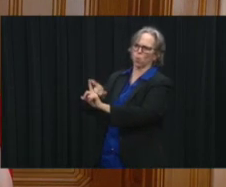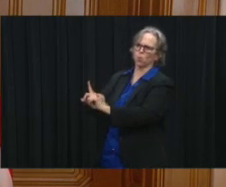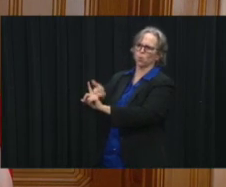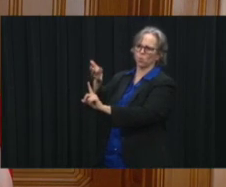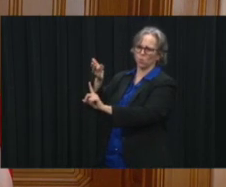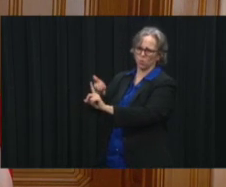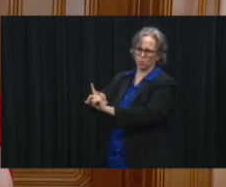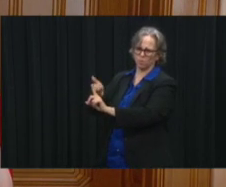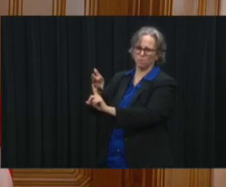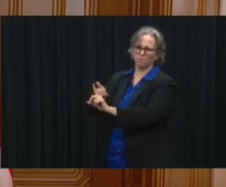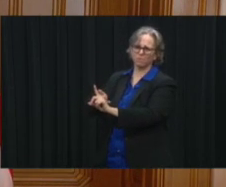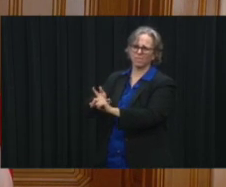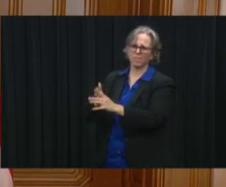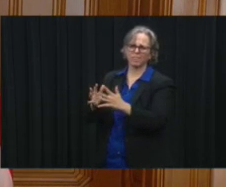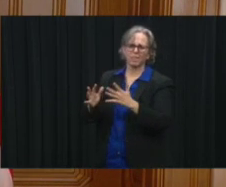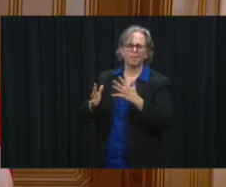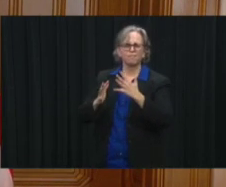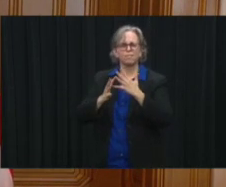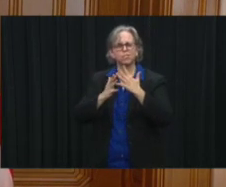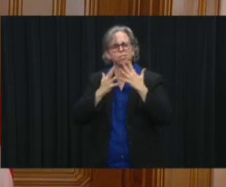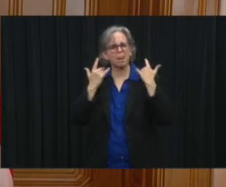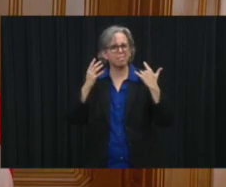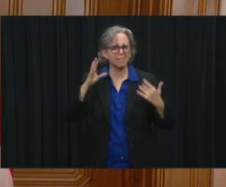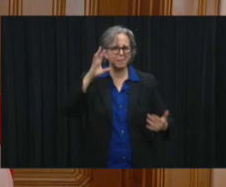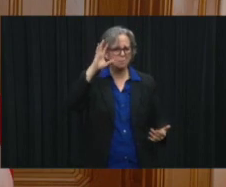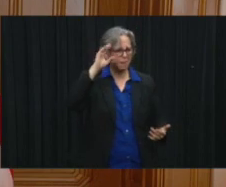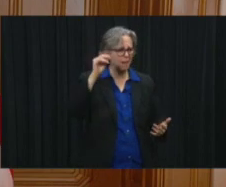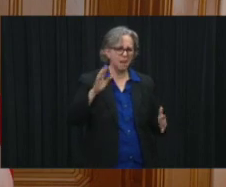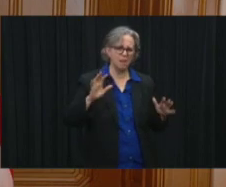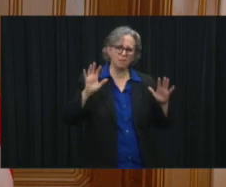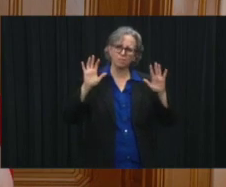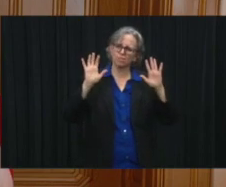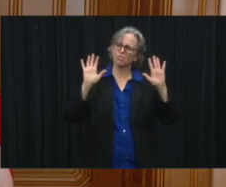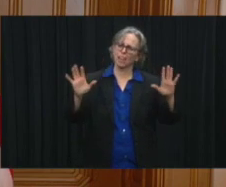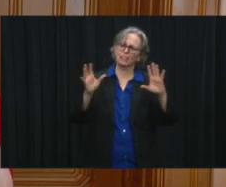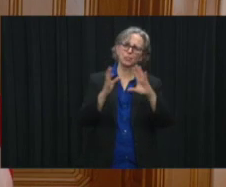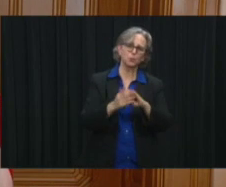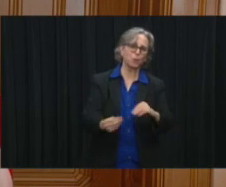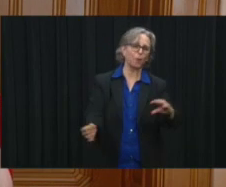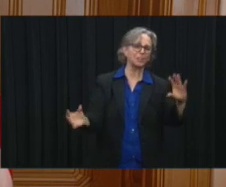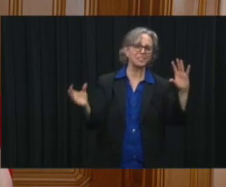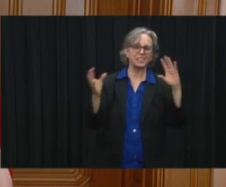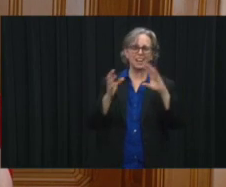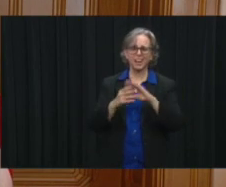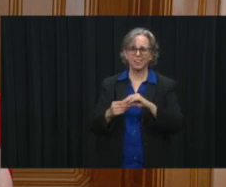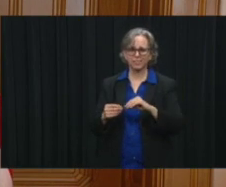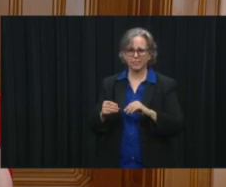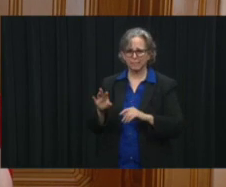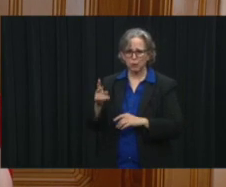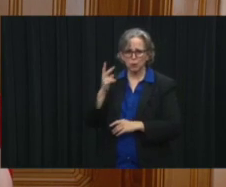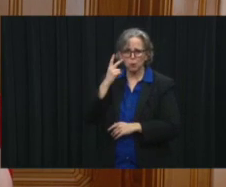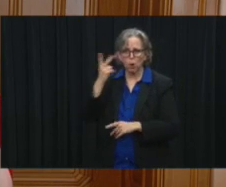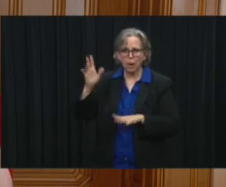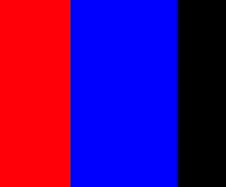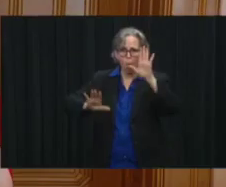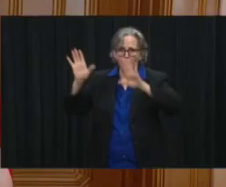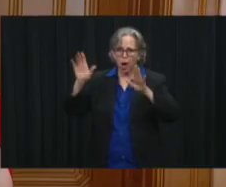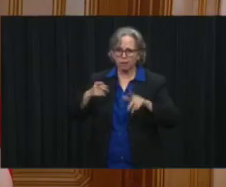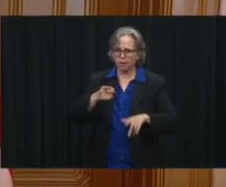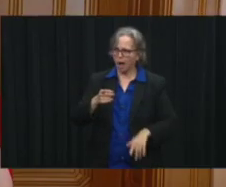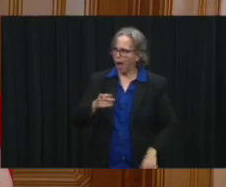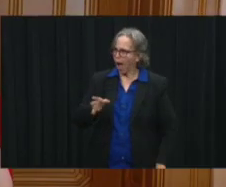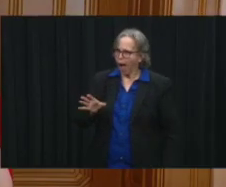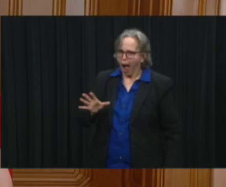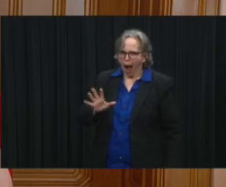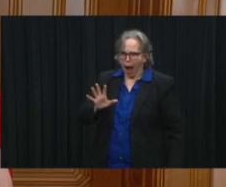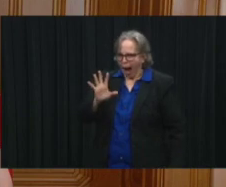a great story. If you went to one of his auctions, it was a real treat. Whether you wanted to buy something or didn't want to buy